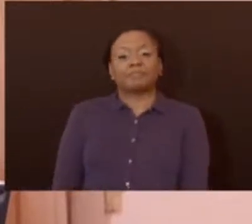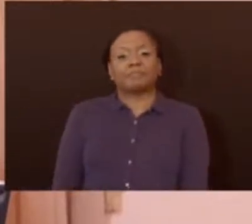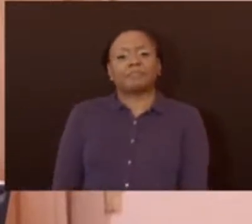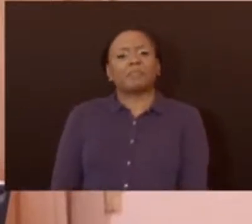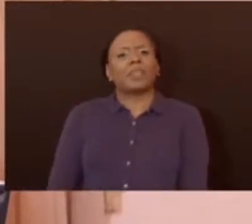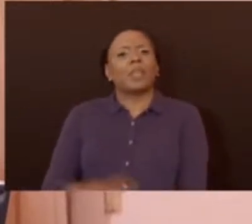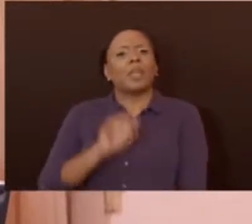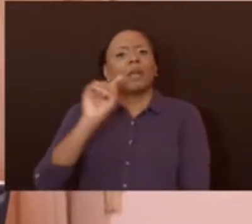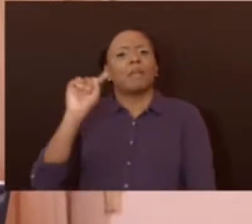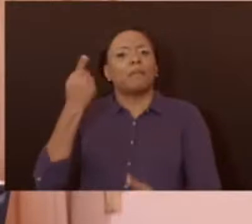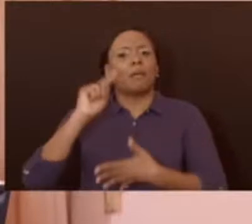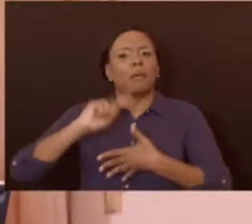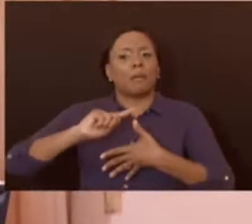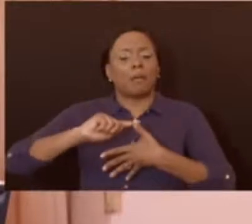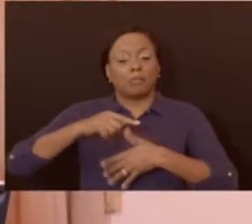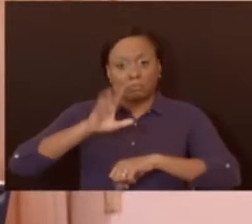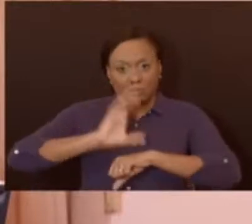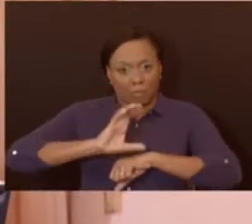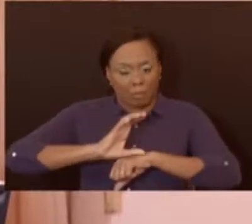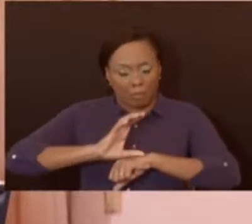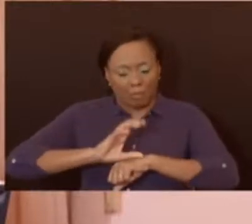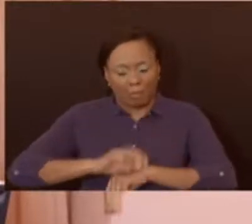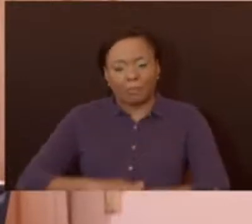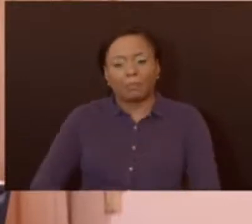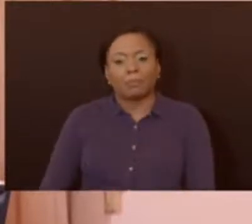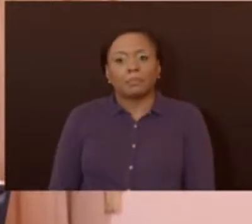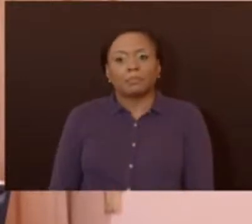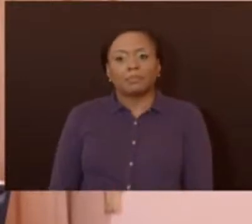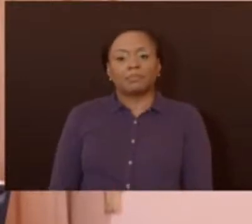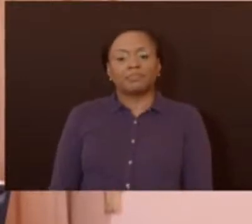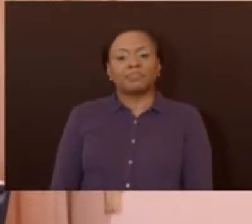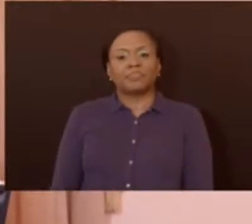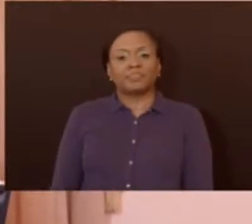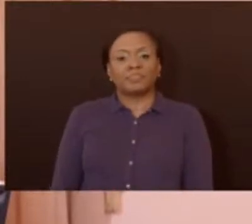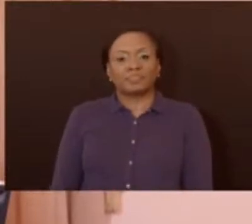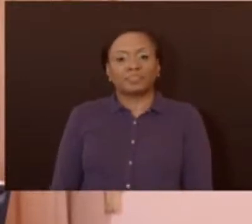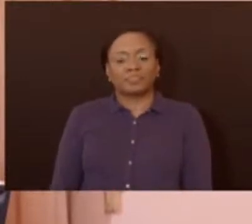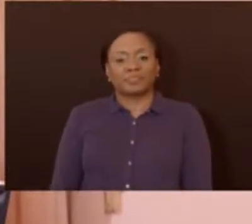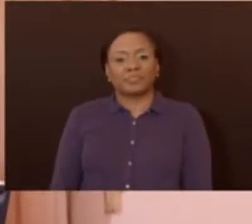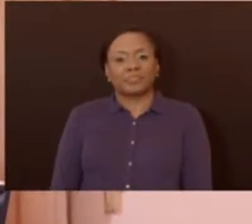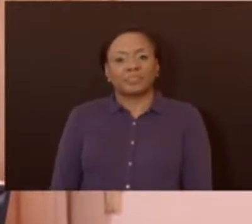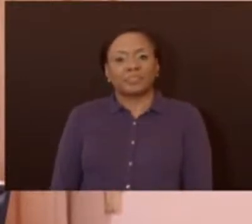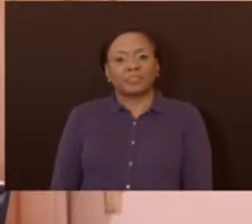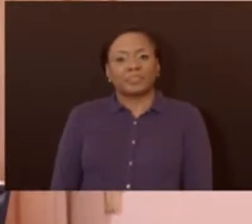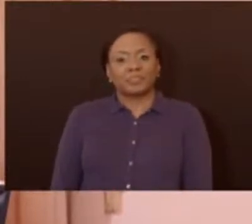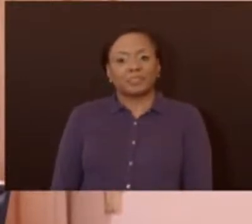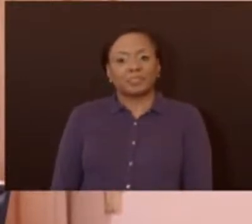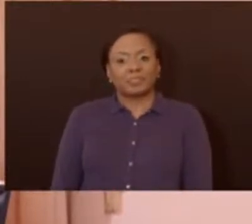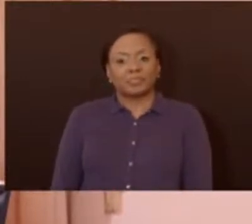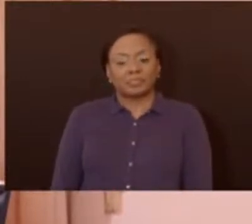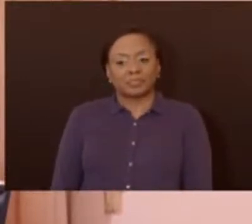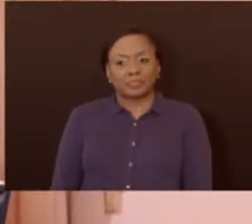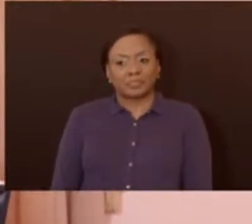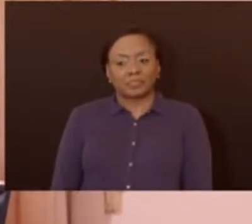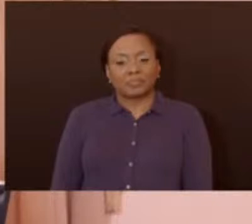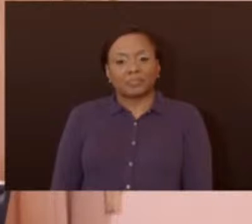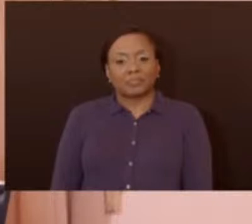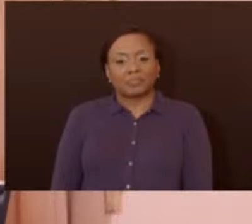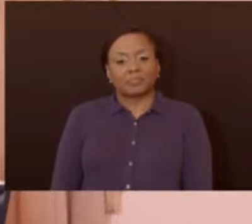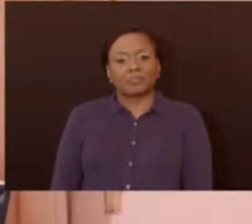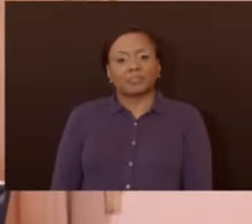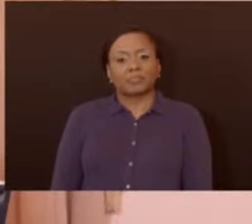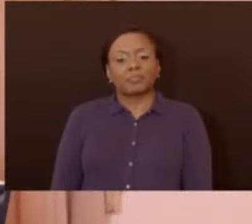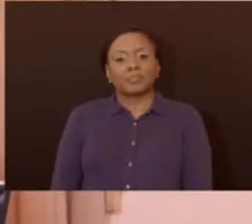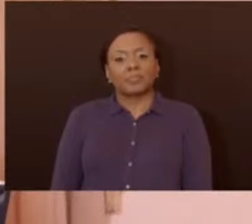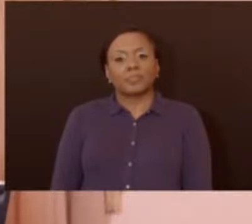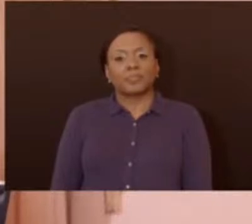in on is the churches. You will know that the decision has been taken to limit the